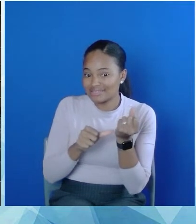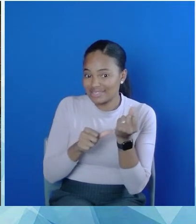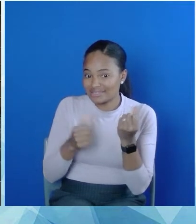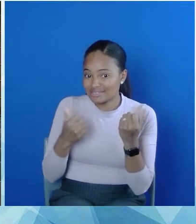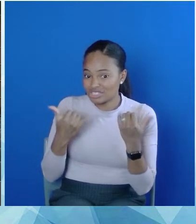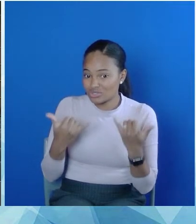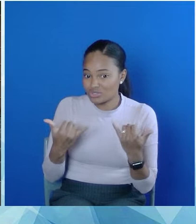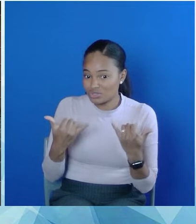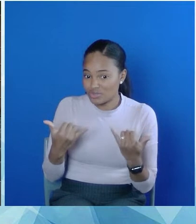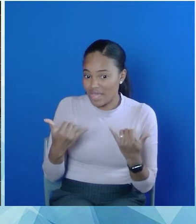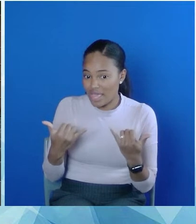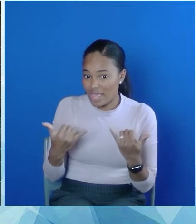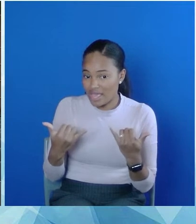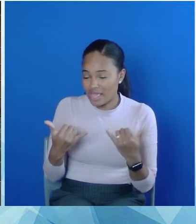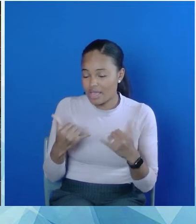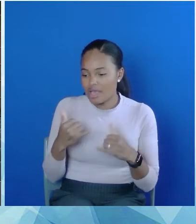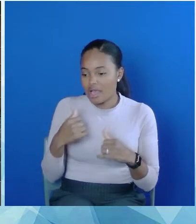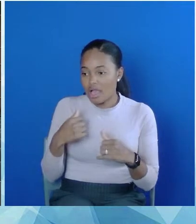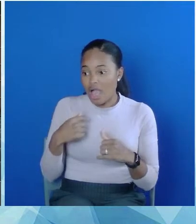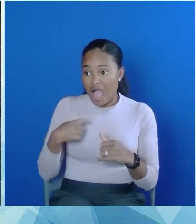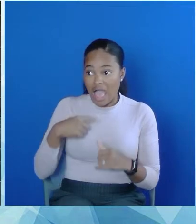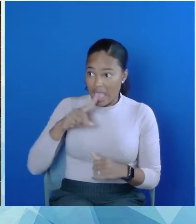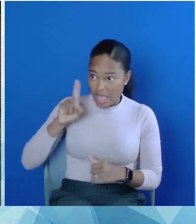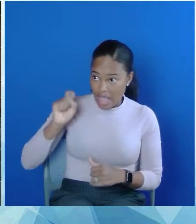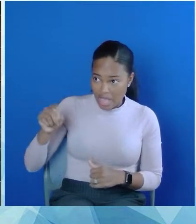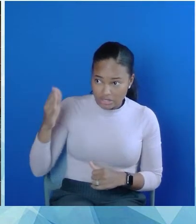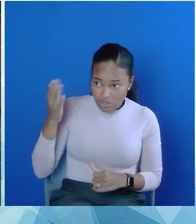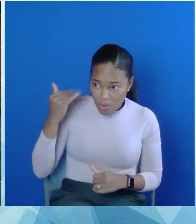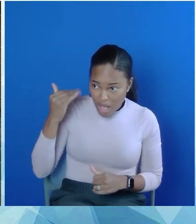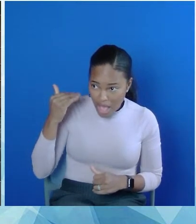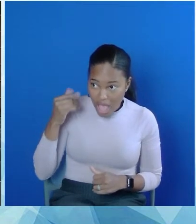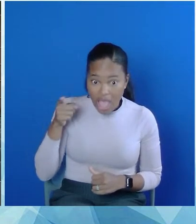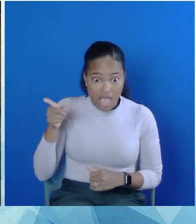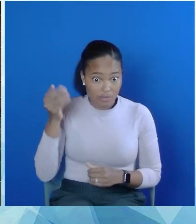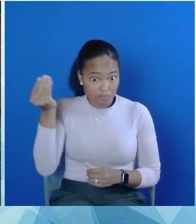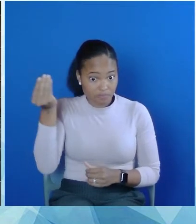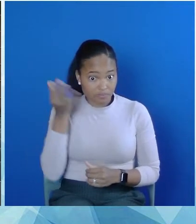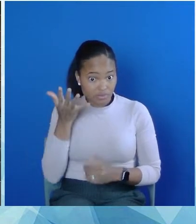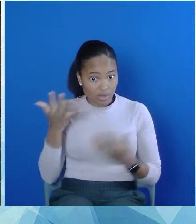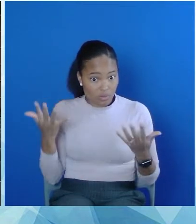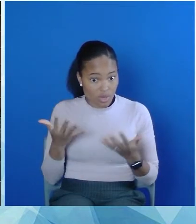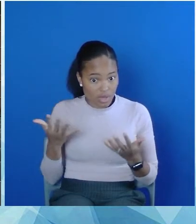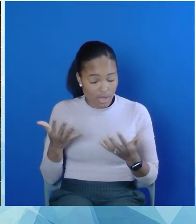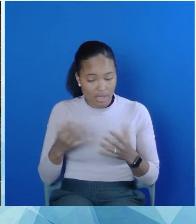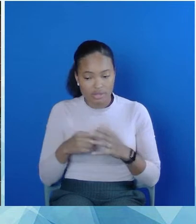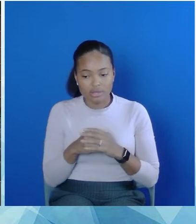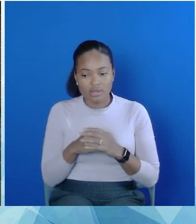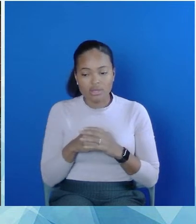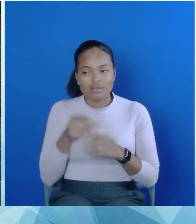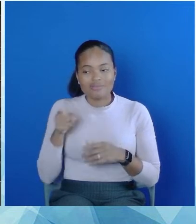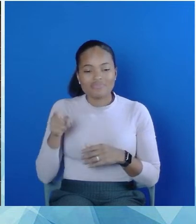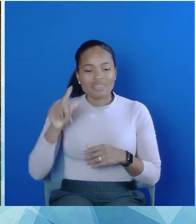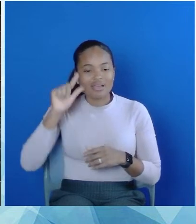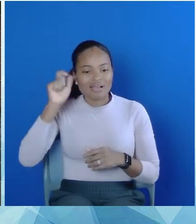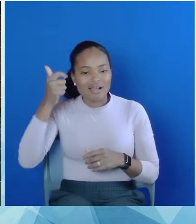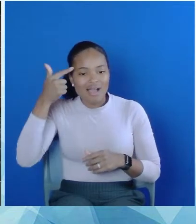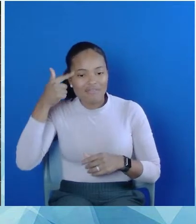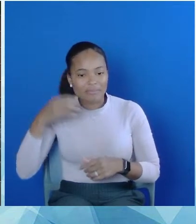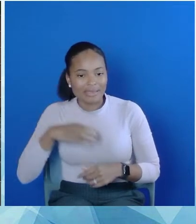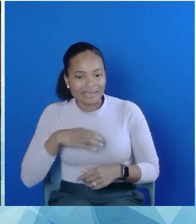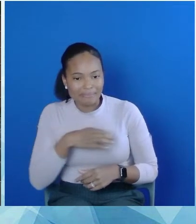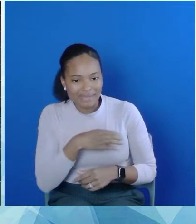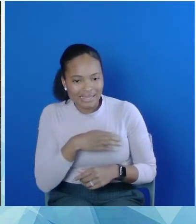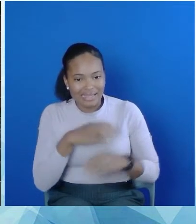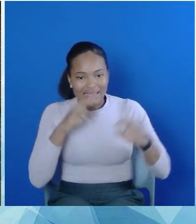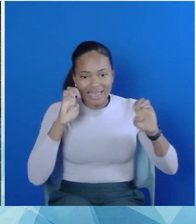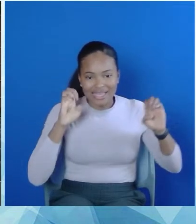to why, we were told that the Government Committee and the Education